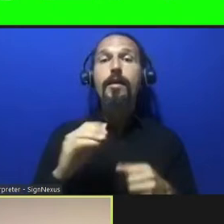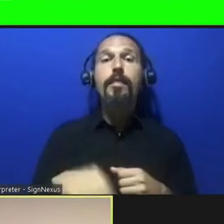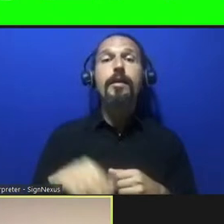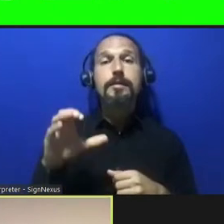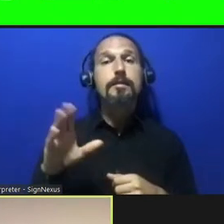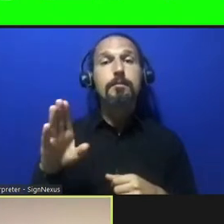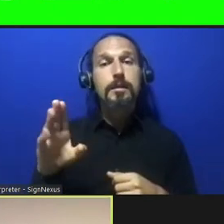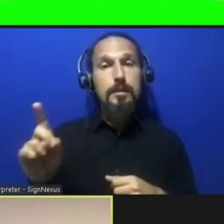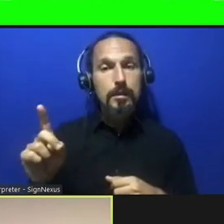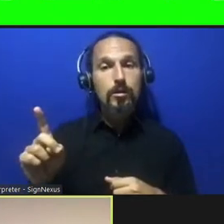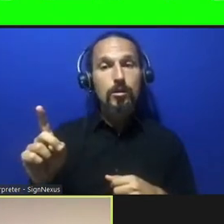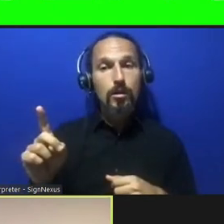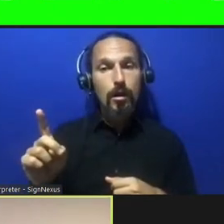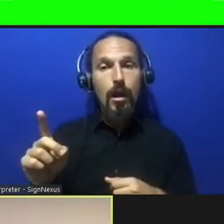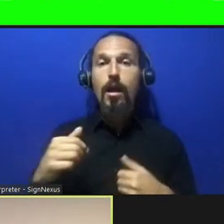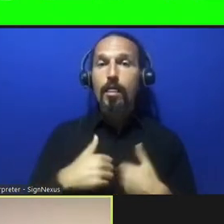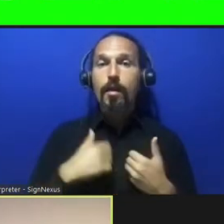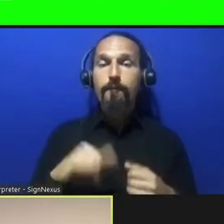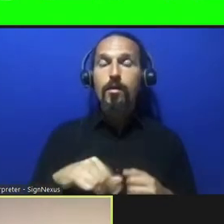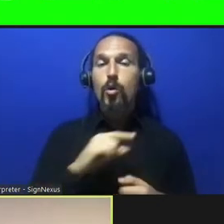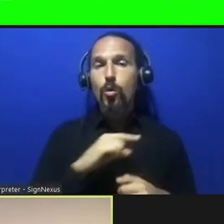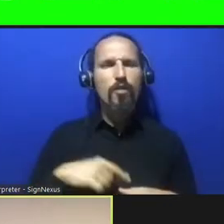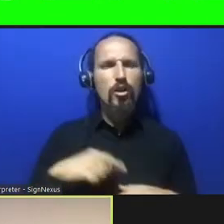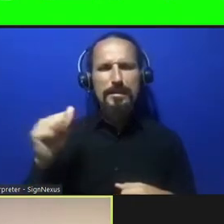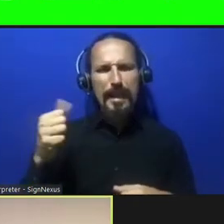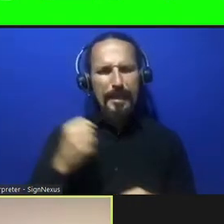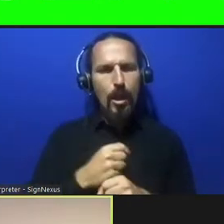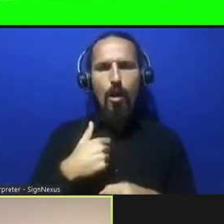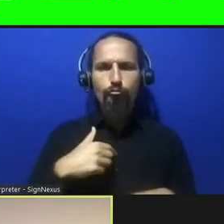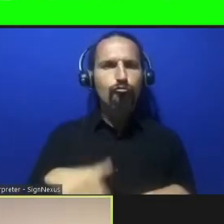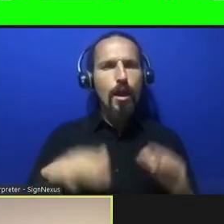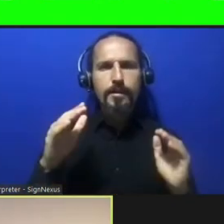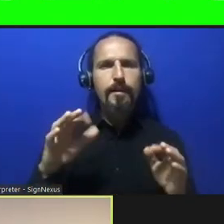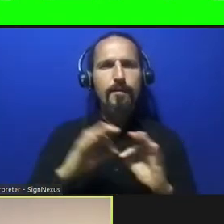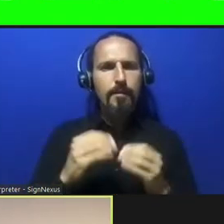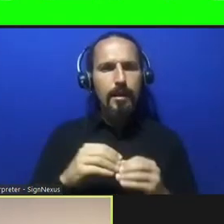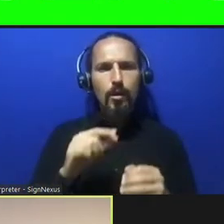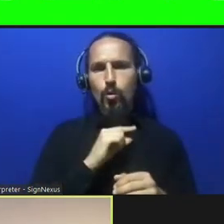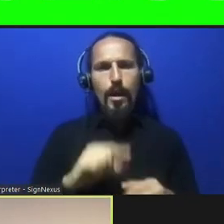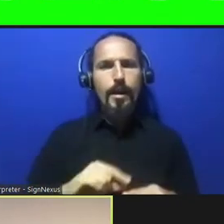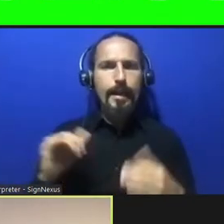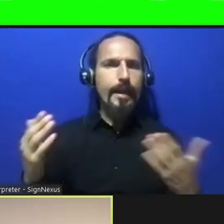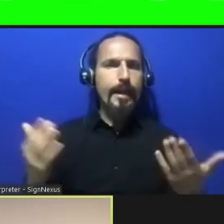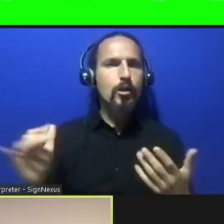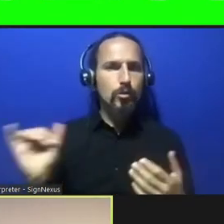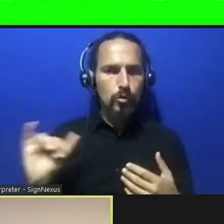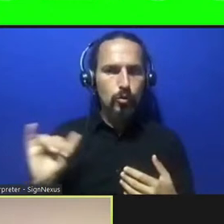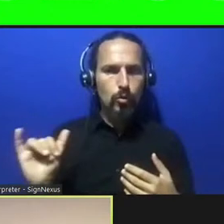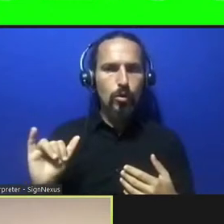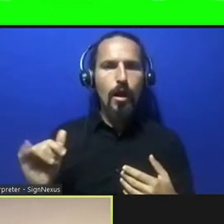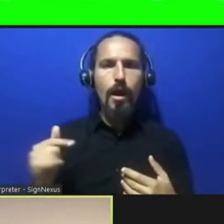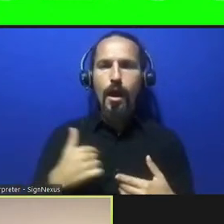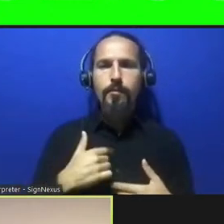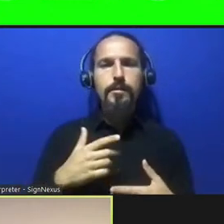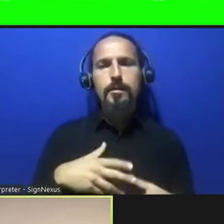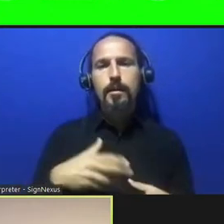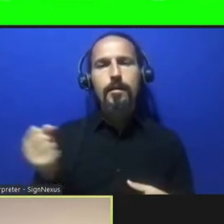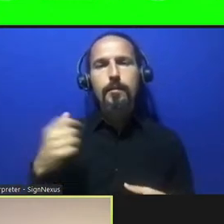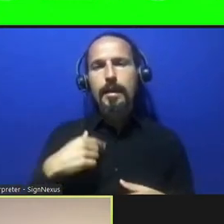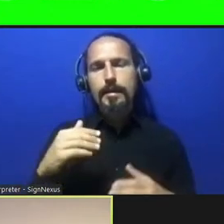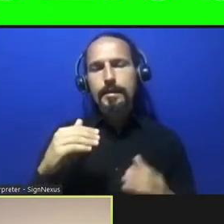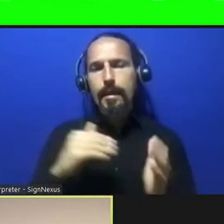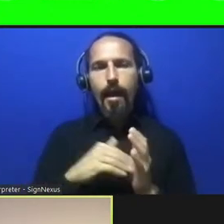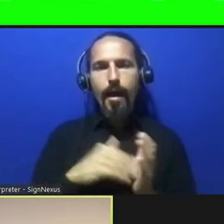director district i lived in queens for 10 years i raised a family in queens uh and here as well i've taken my kids the doctor